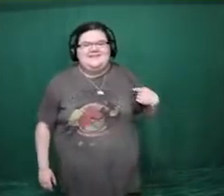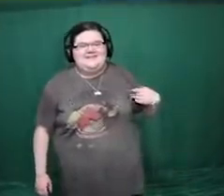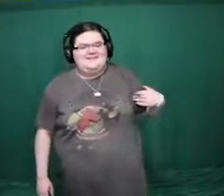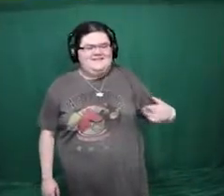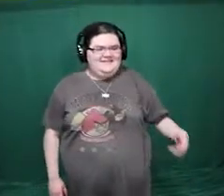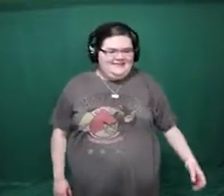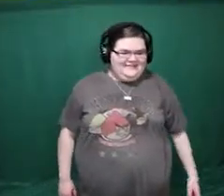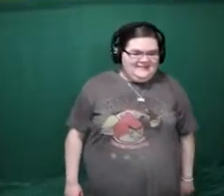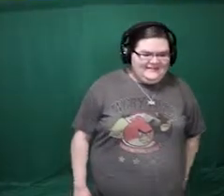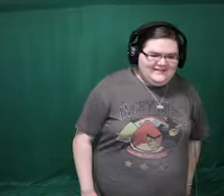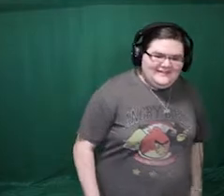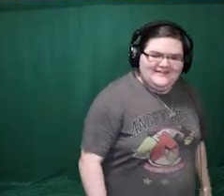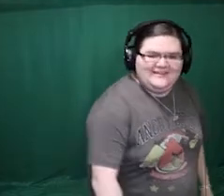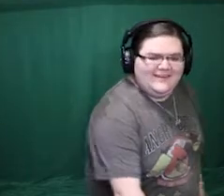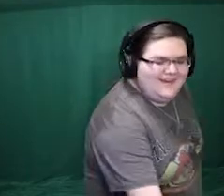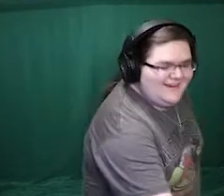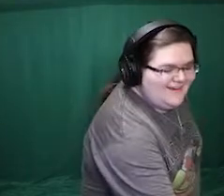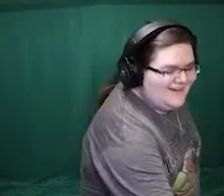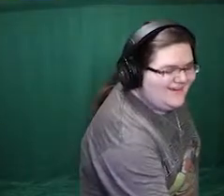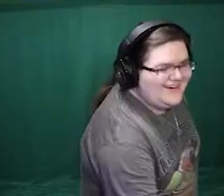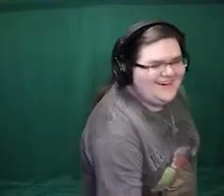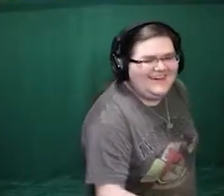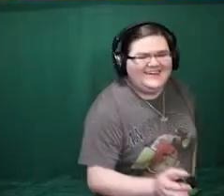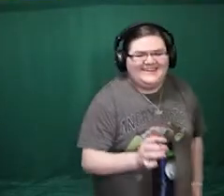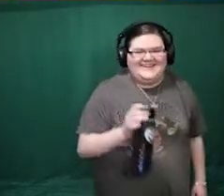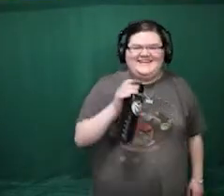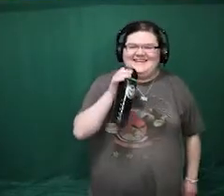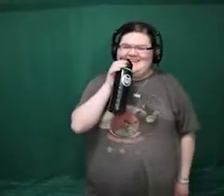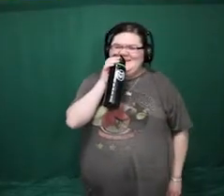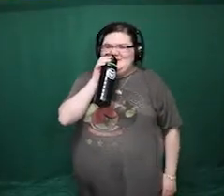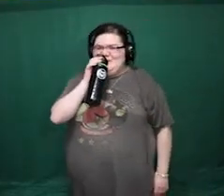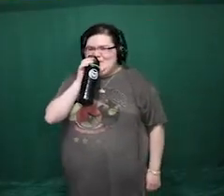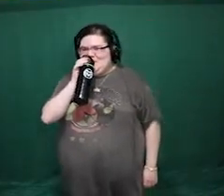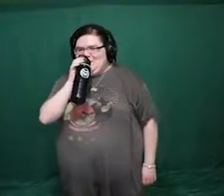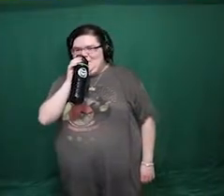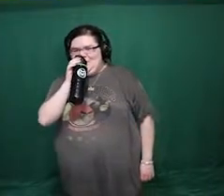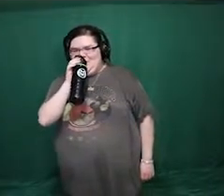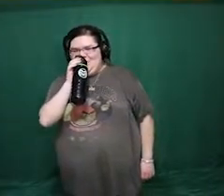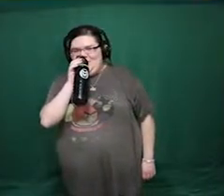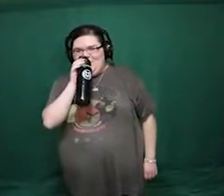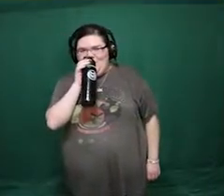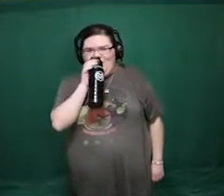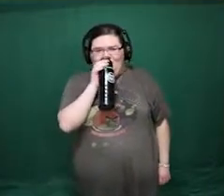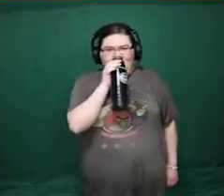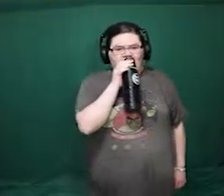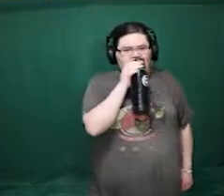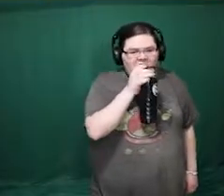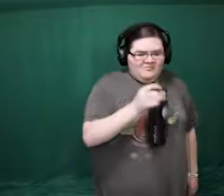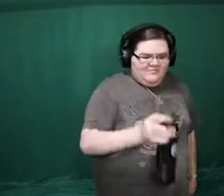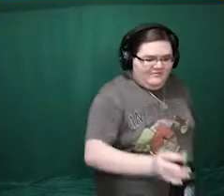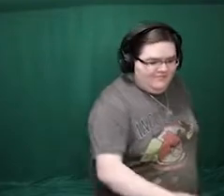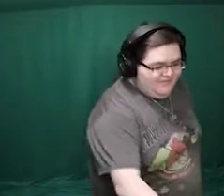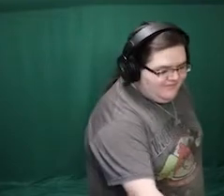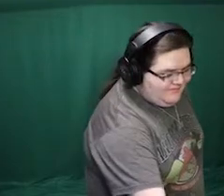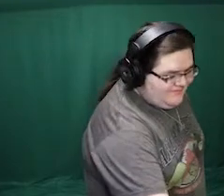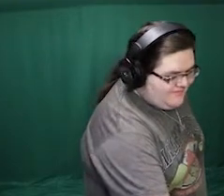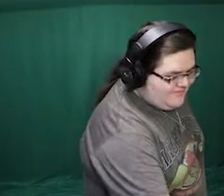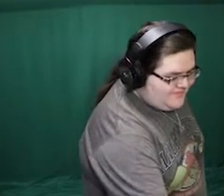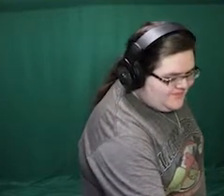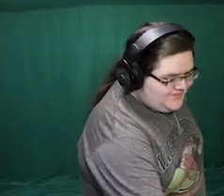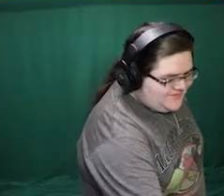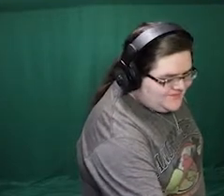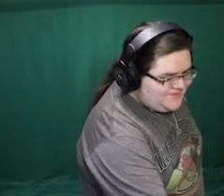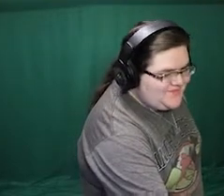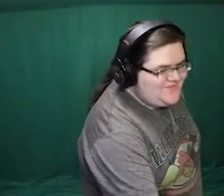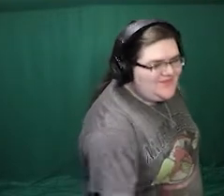Why did you say yes? Because the thing finally came down. Alright, back up. Fuck your sake. Ethan, come on! I